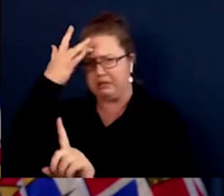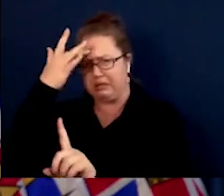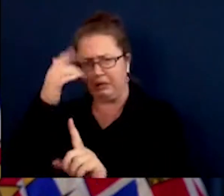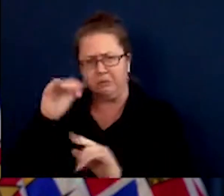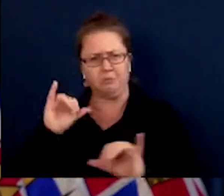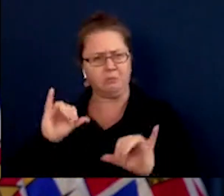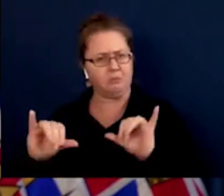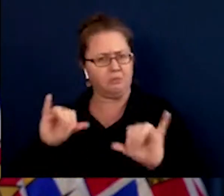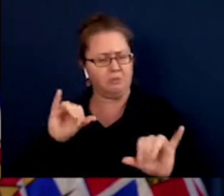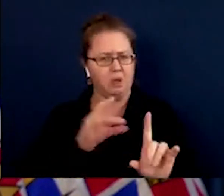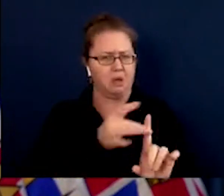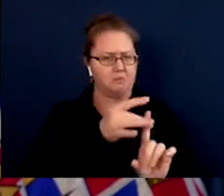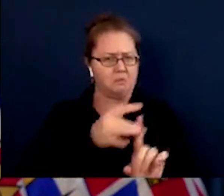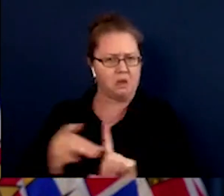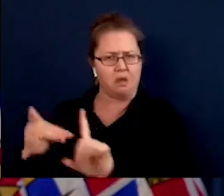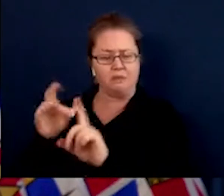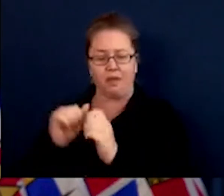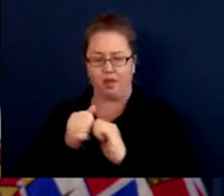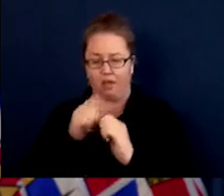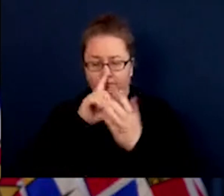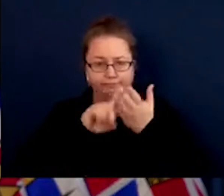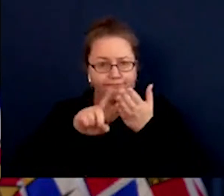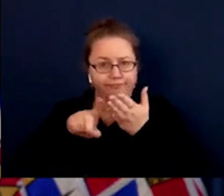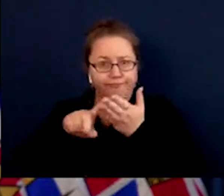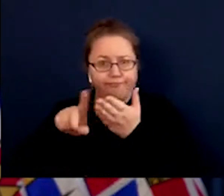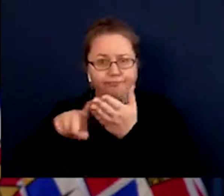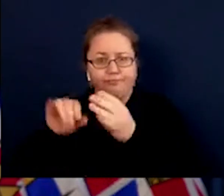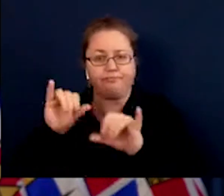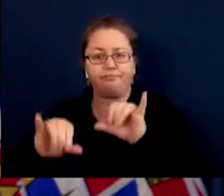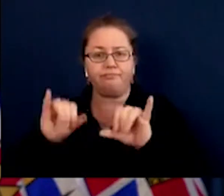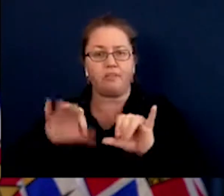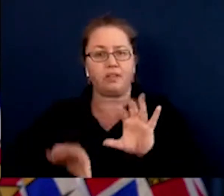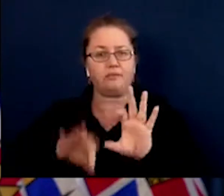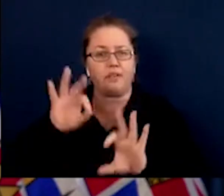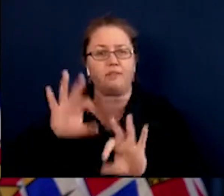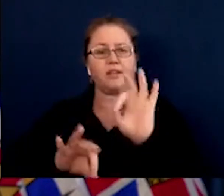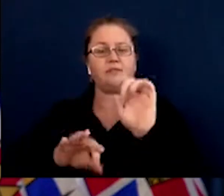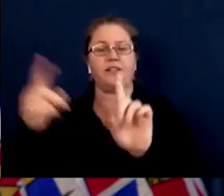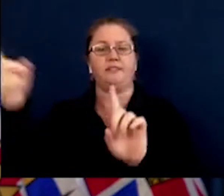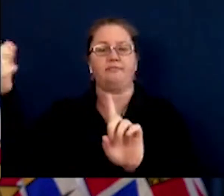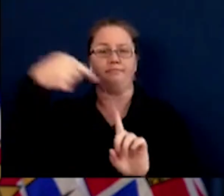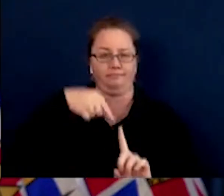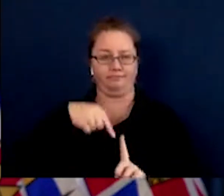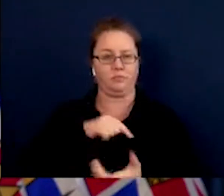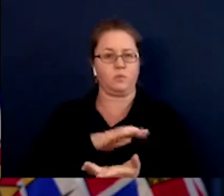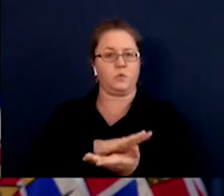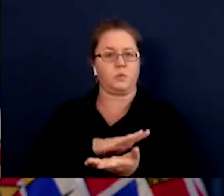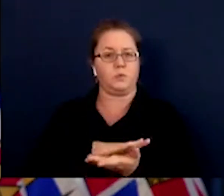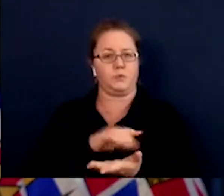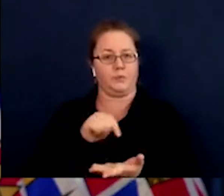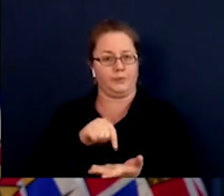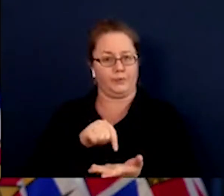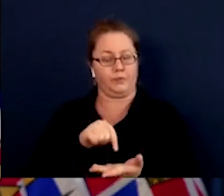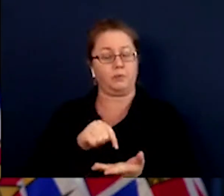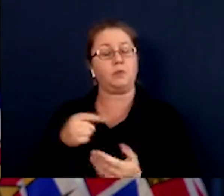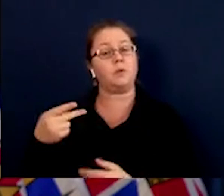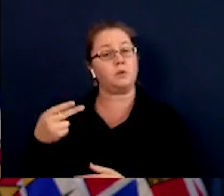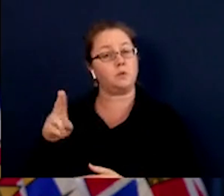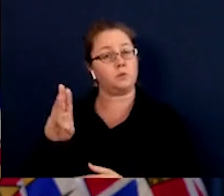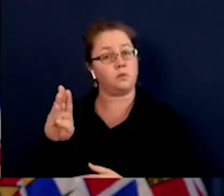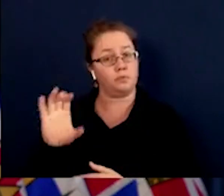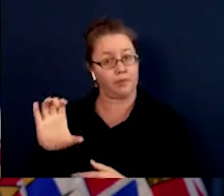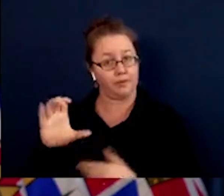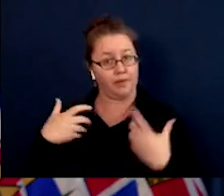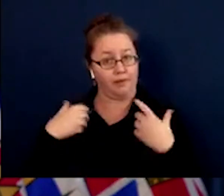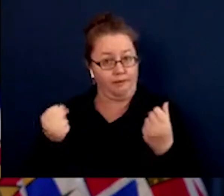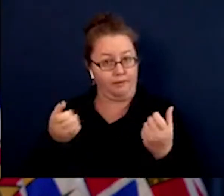that are related in the school community. And steps were taken by public health, working with the school, to ensure that they